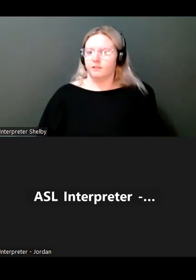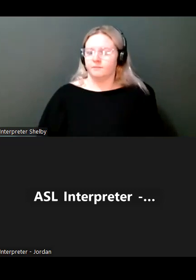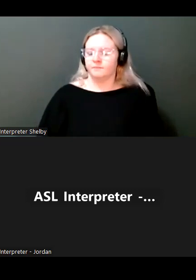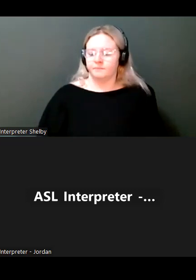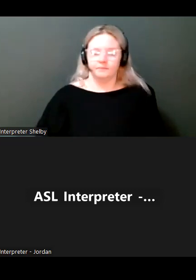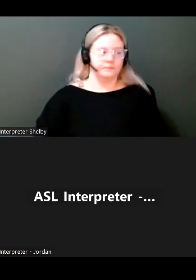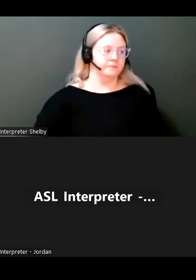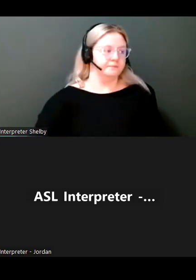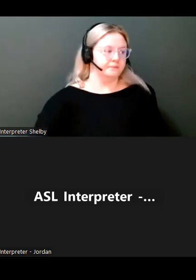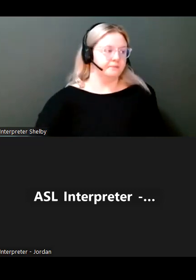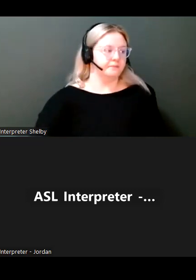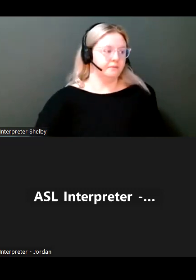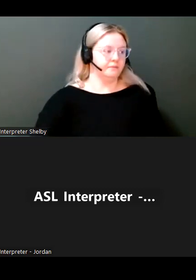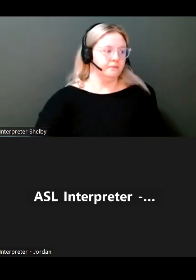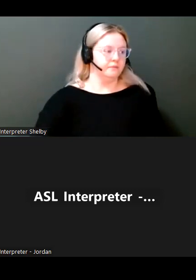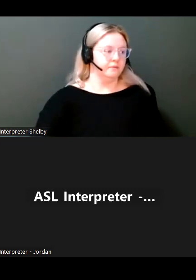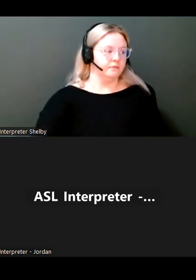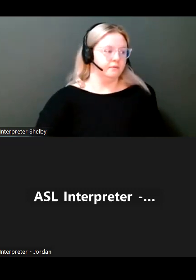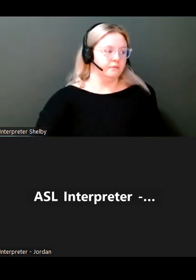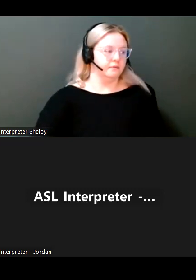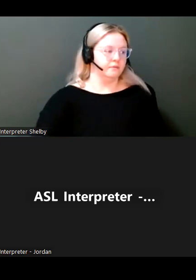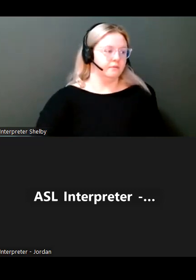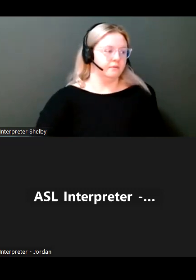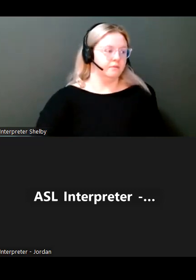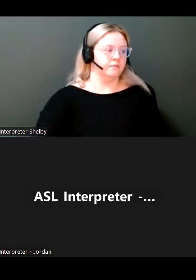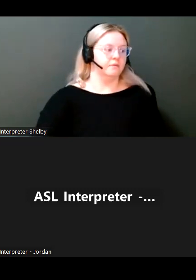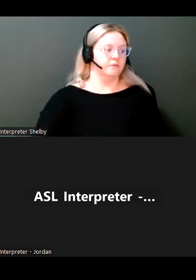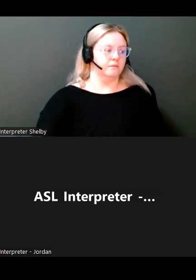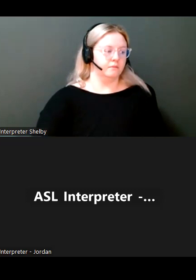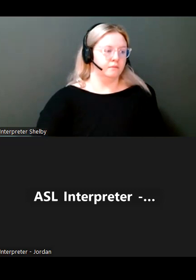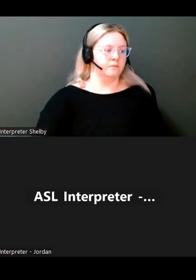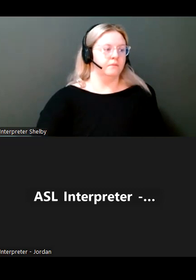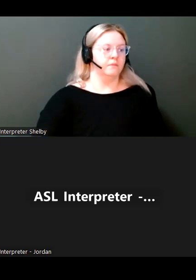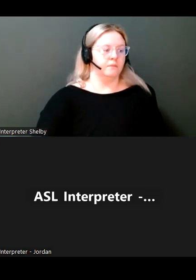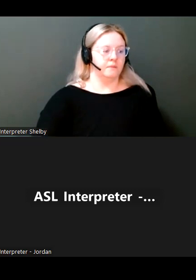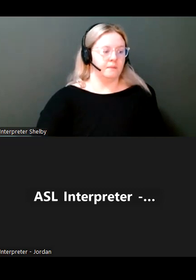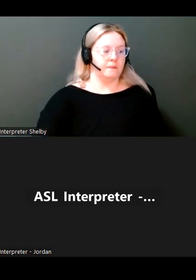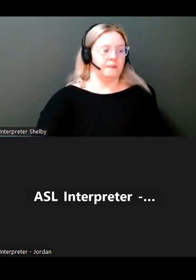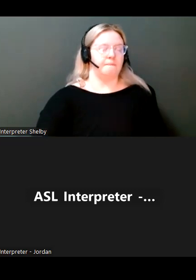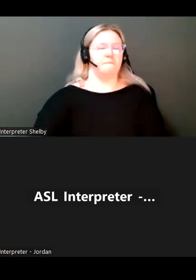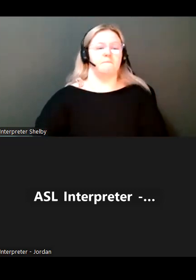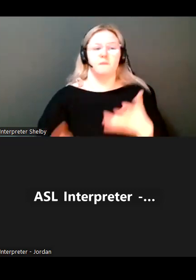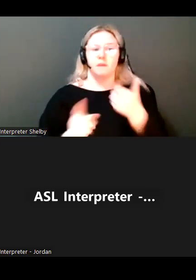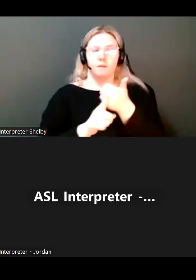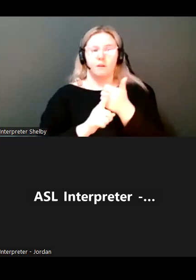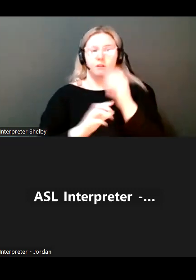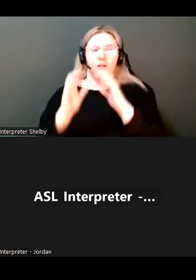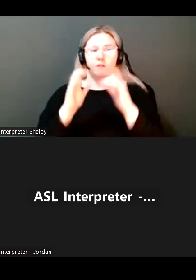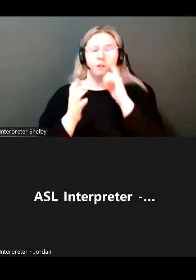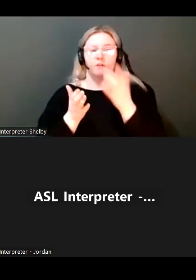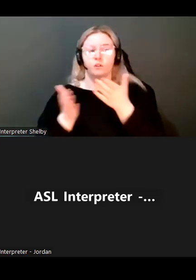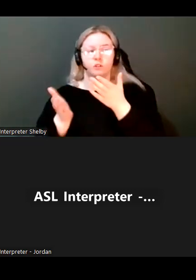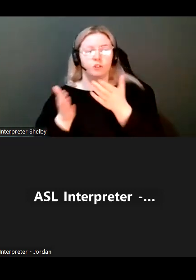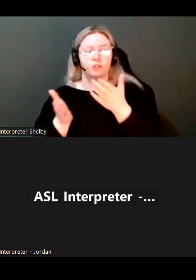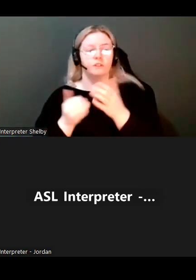And when you're looking for mental health or addictions information, maybe you're looking for a service. I know sometimes people call me